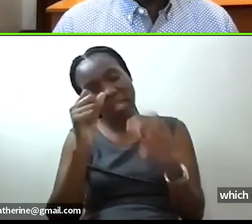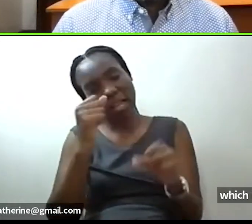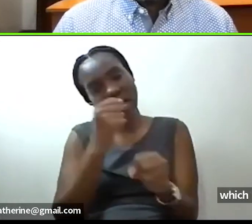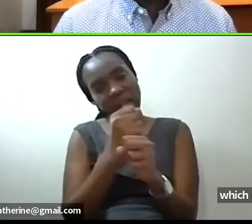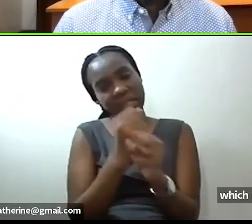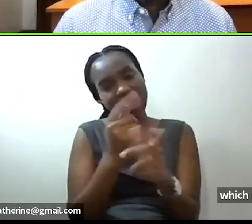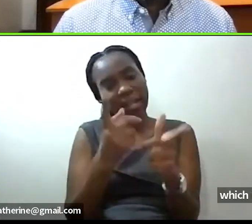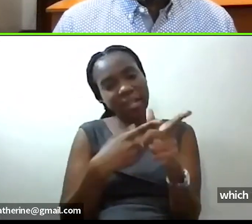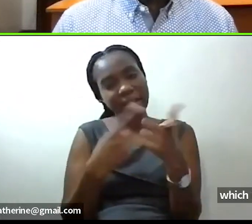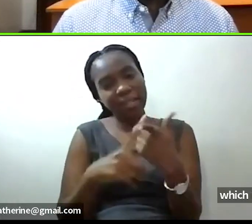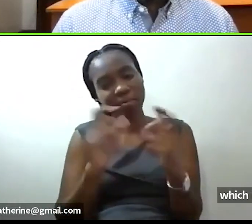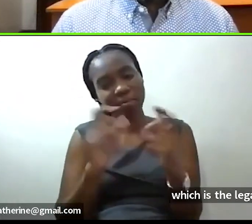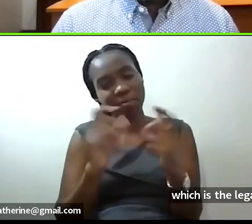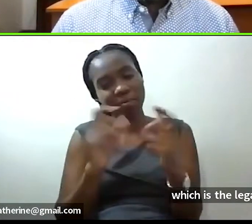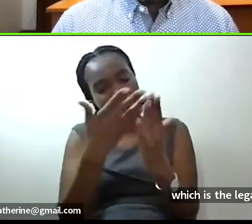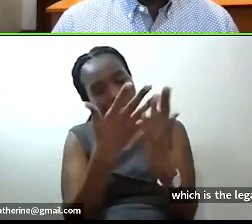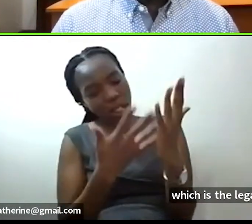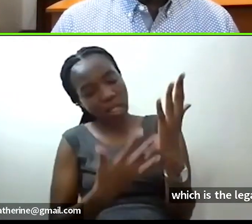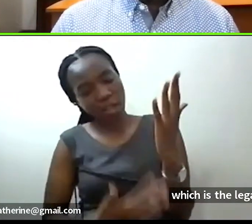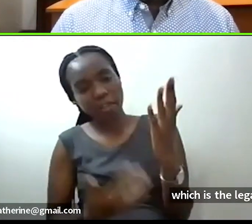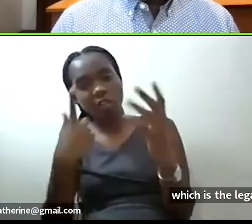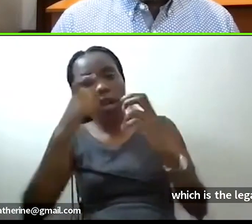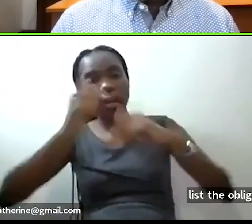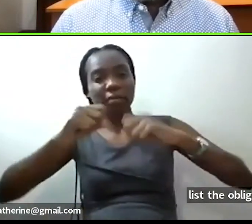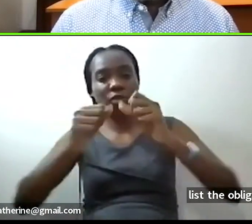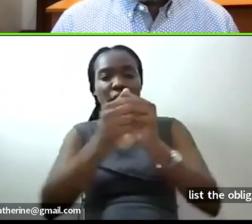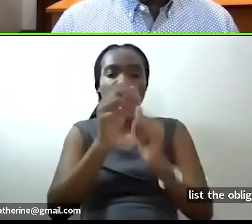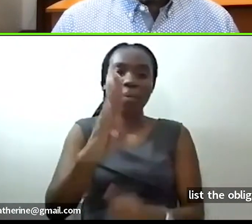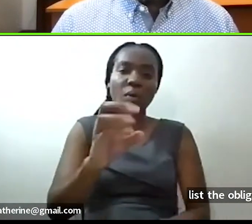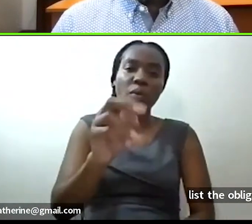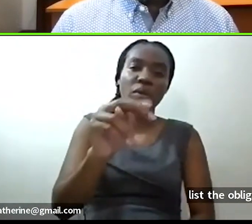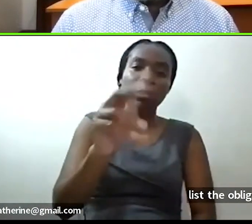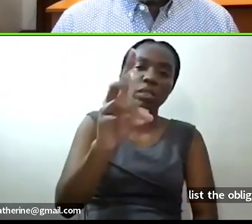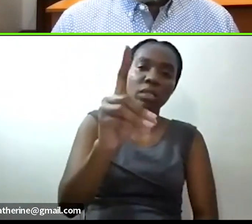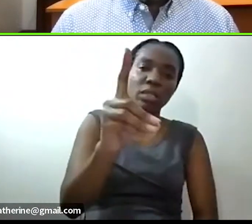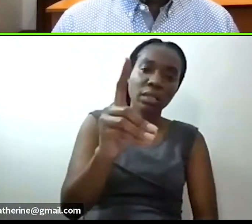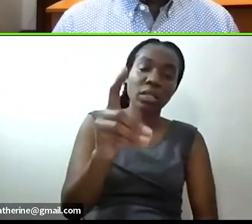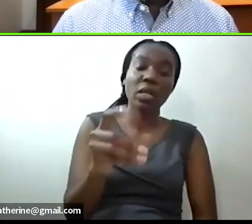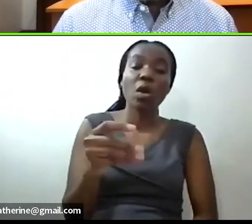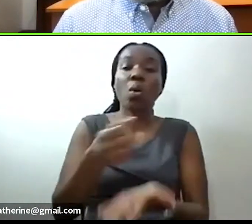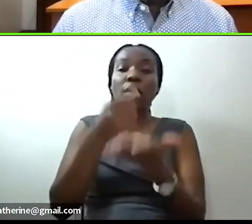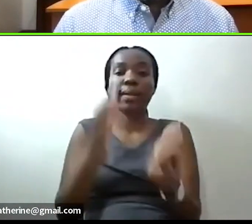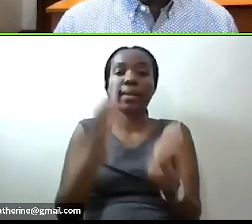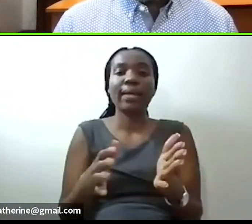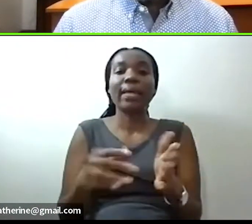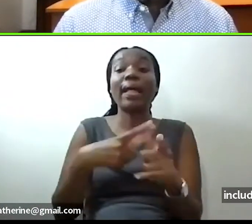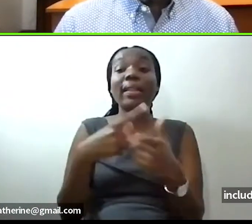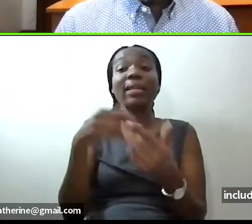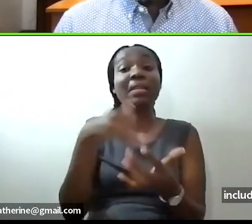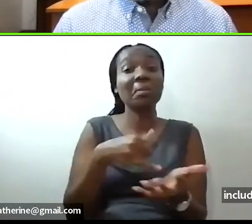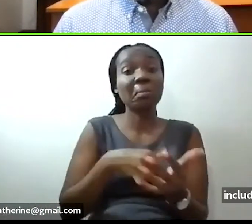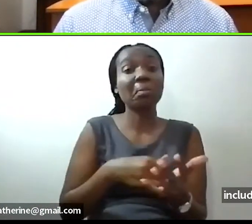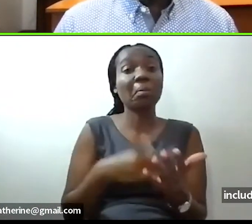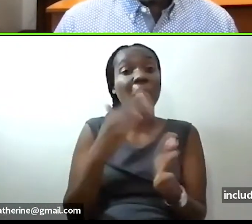of the issuer, the company, to the bondholder, including the payment schedule and other features, which